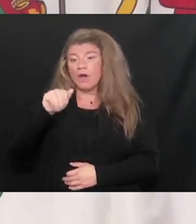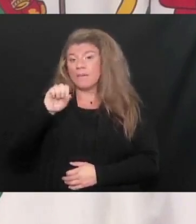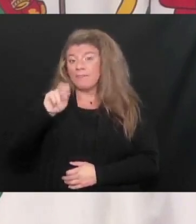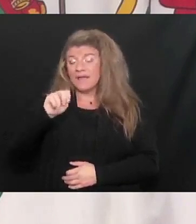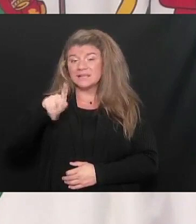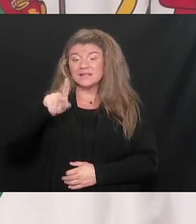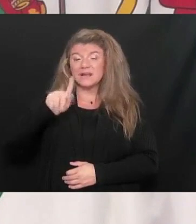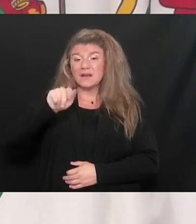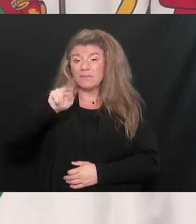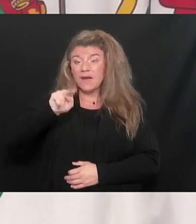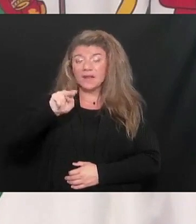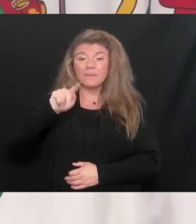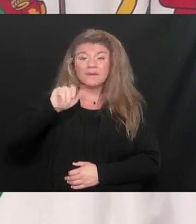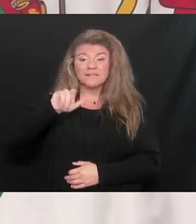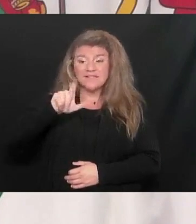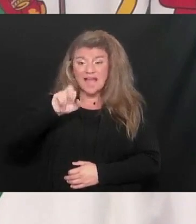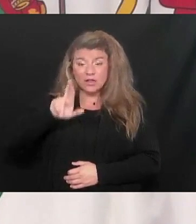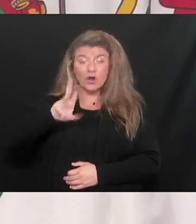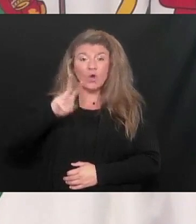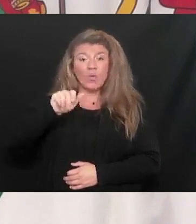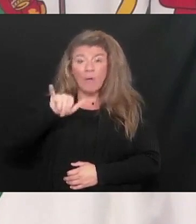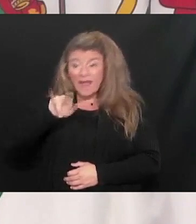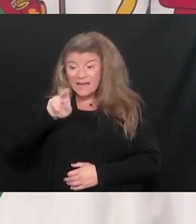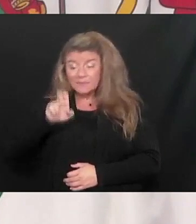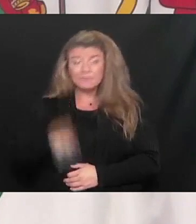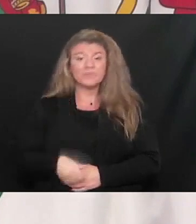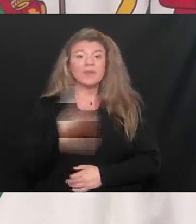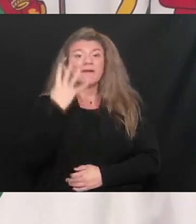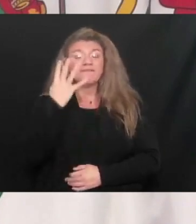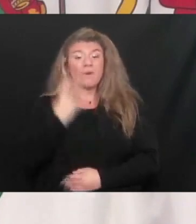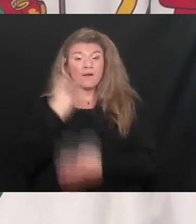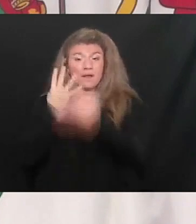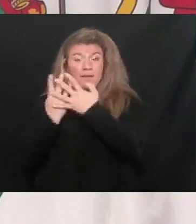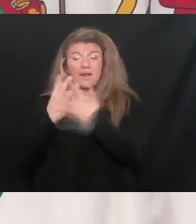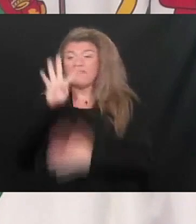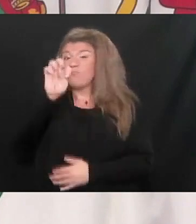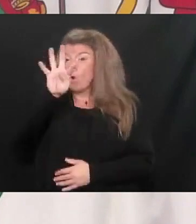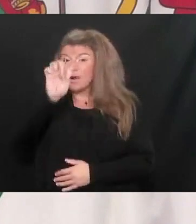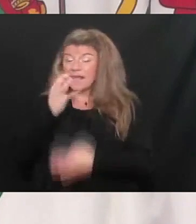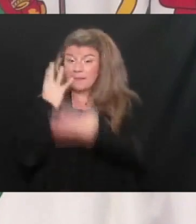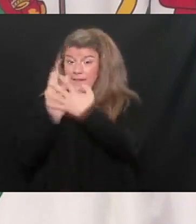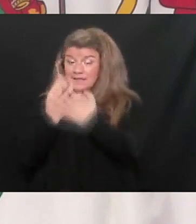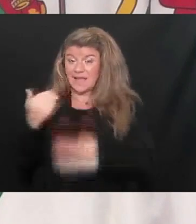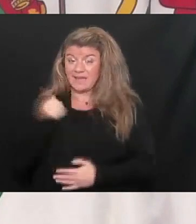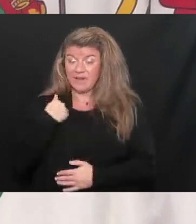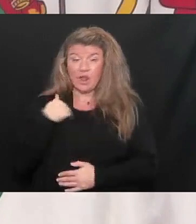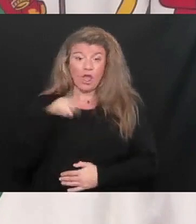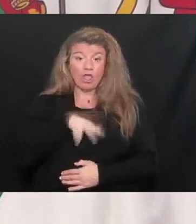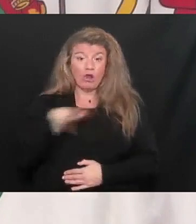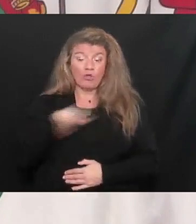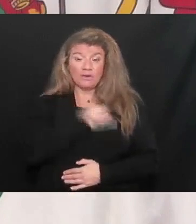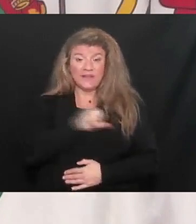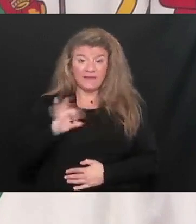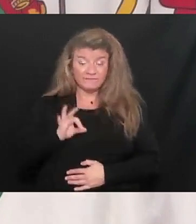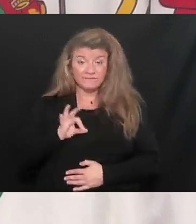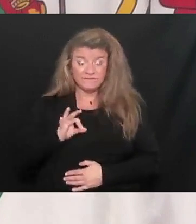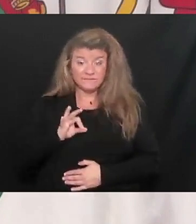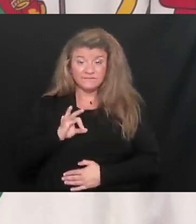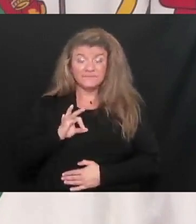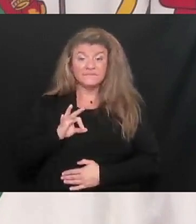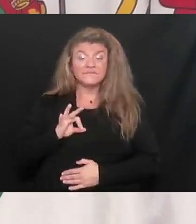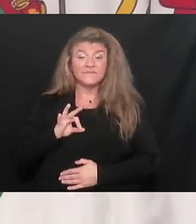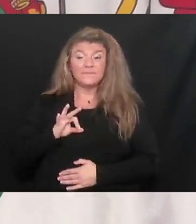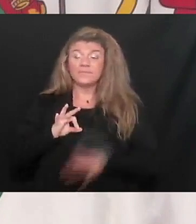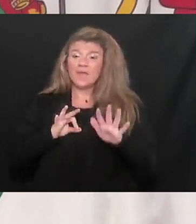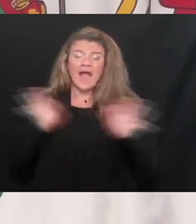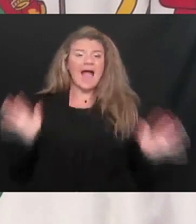and Wayne counties. We have 40 inmates that have this now. 33 staff, members have it.